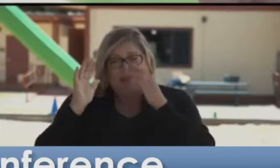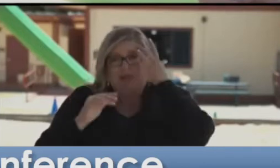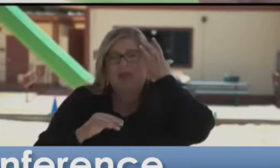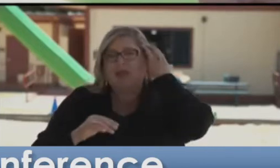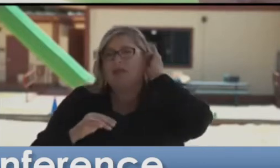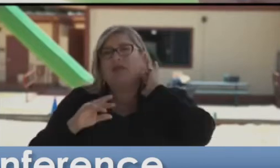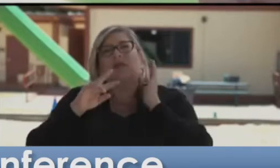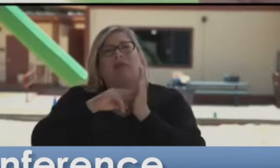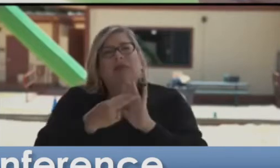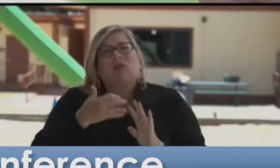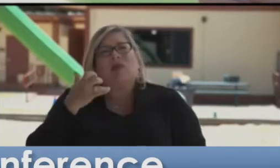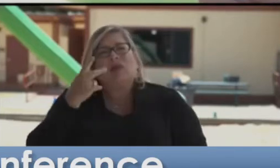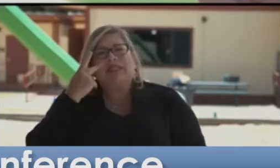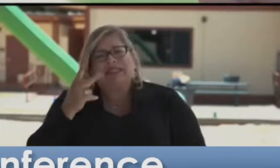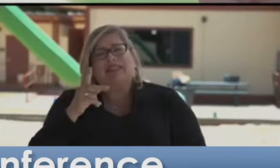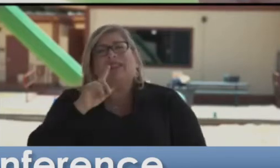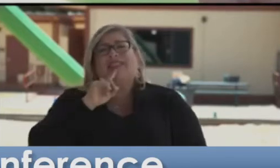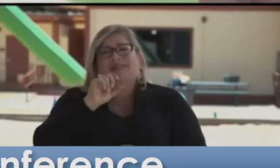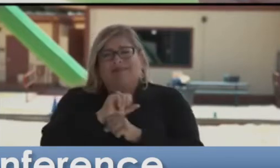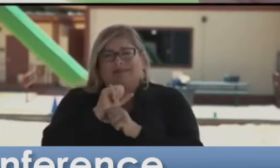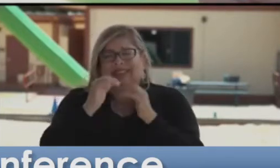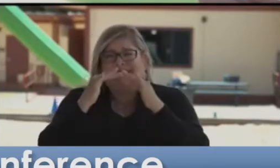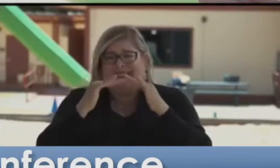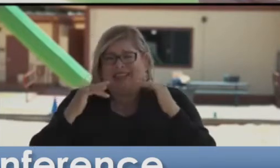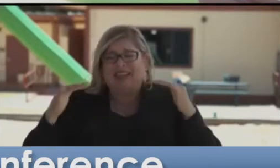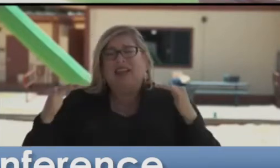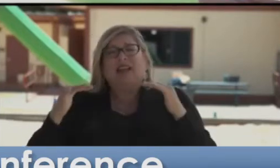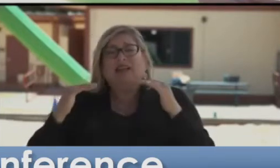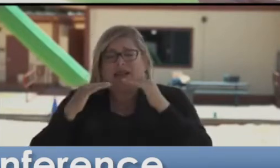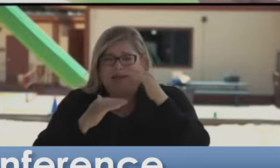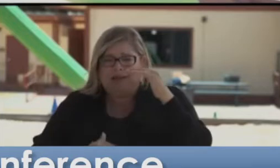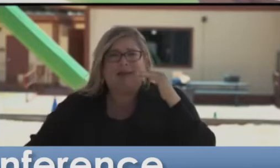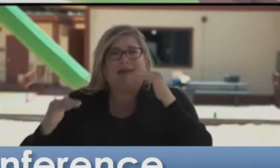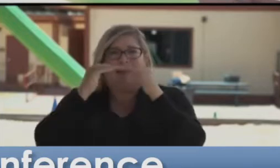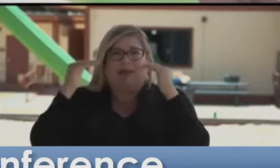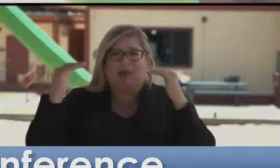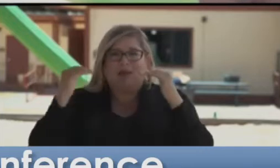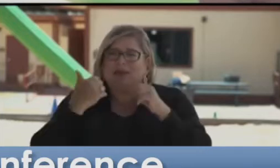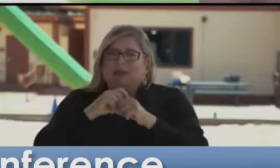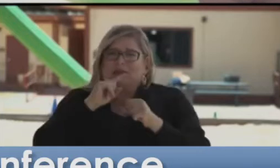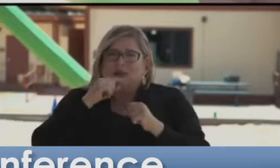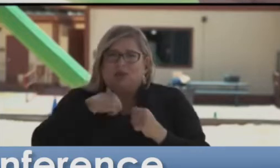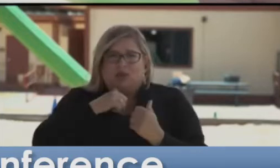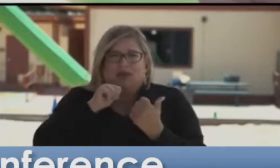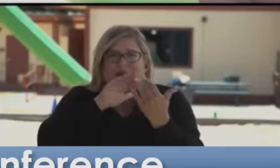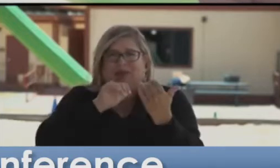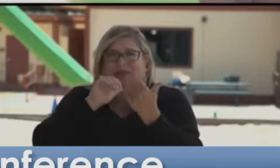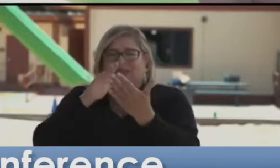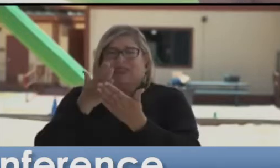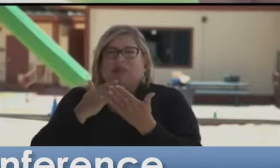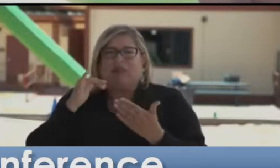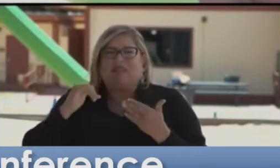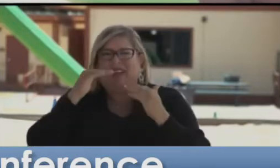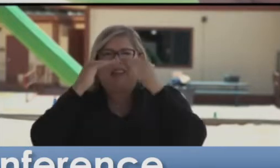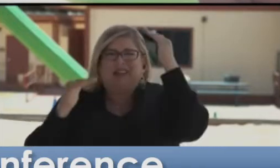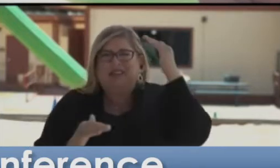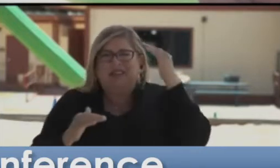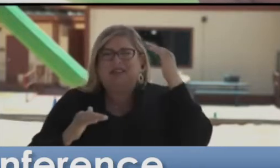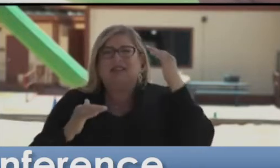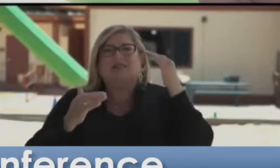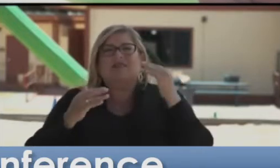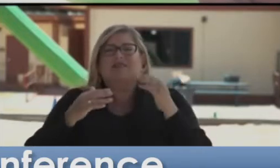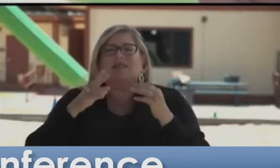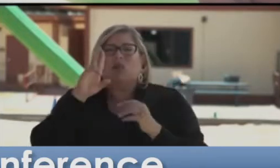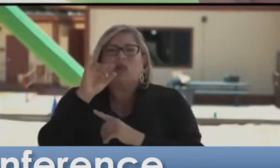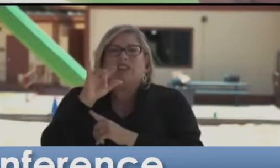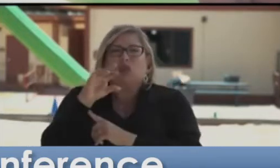so that we see real equity and real targeted focus at addressing some of those ratios. And by the way, on the